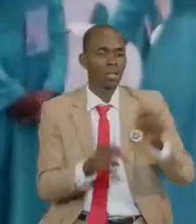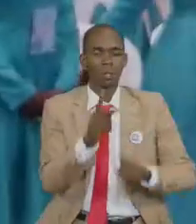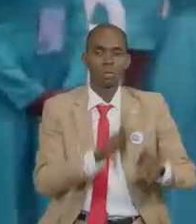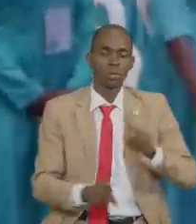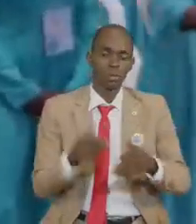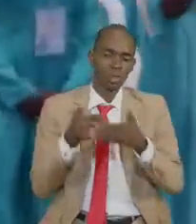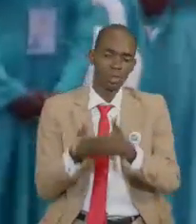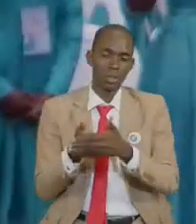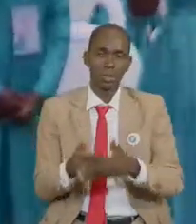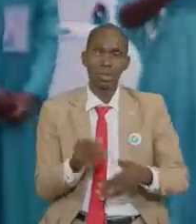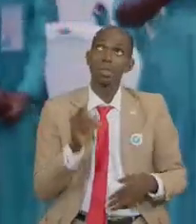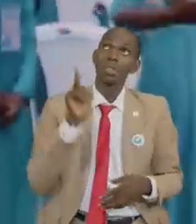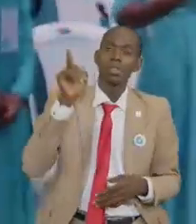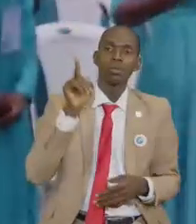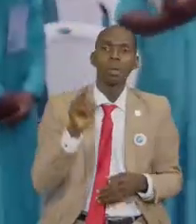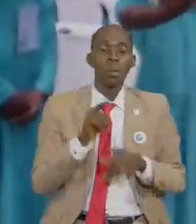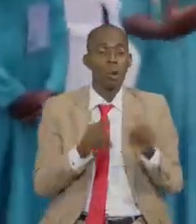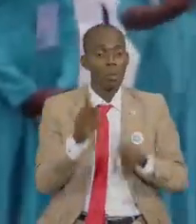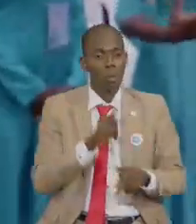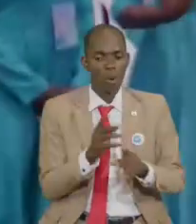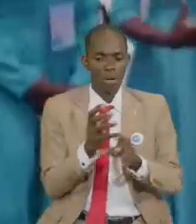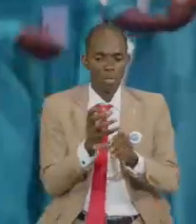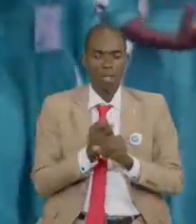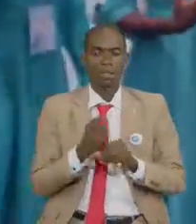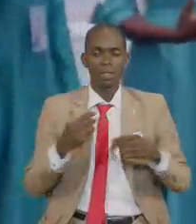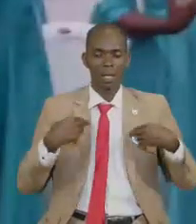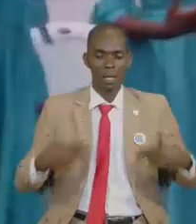They caught the health and the healing from him.